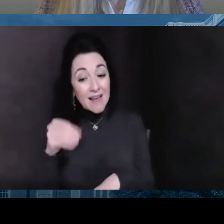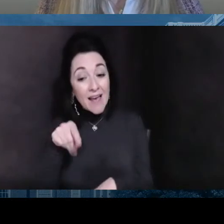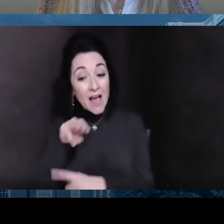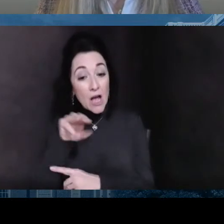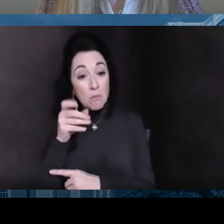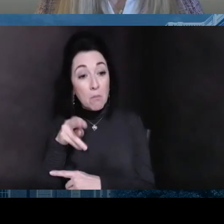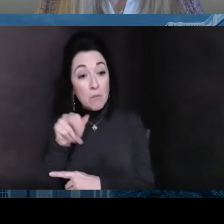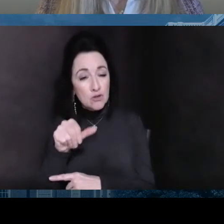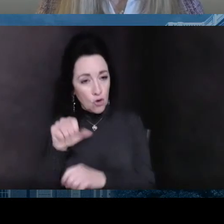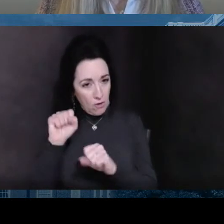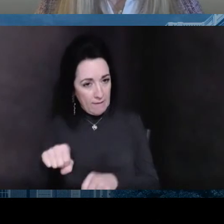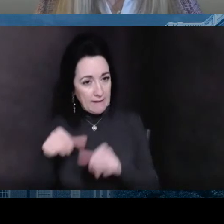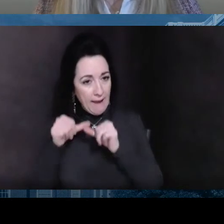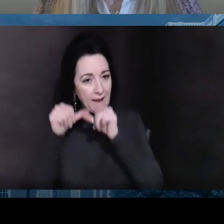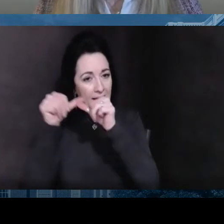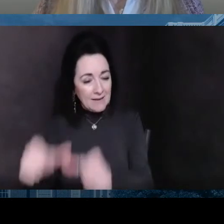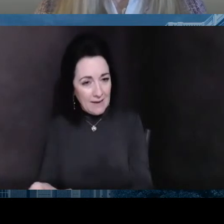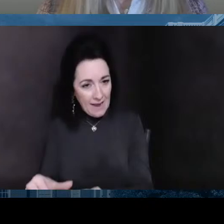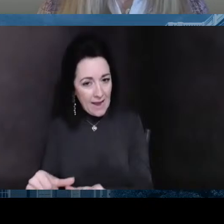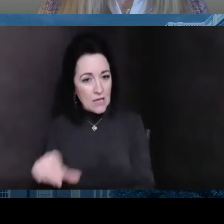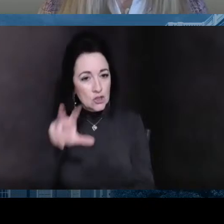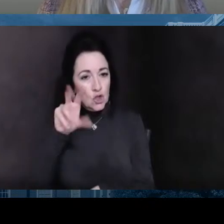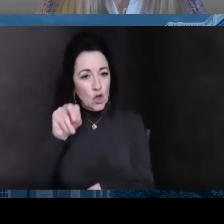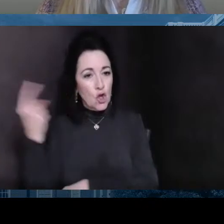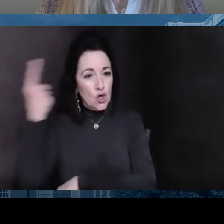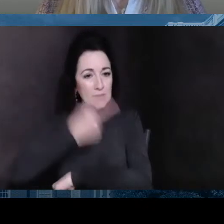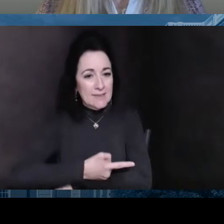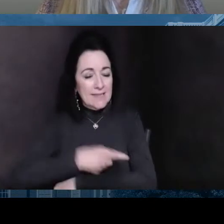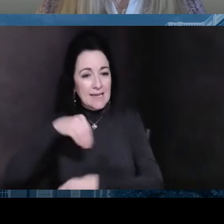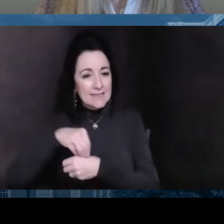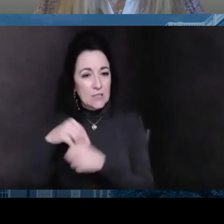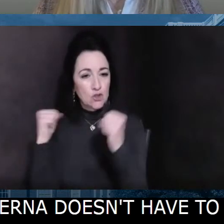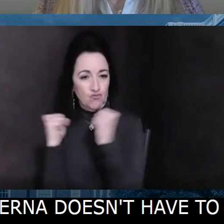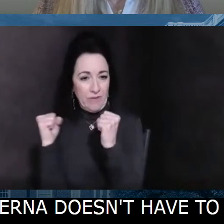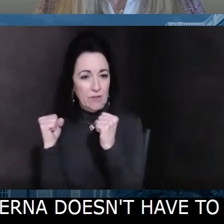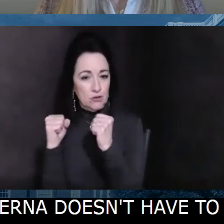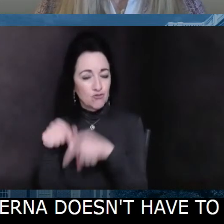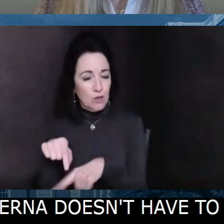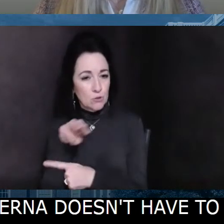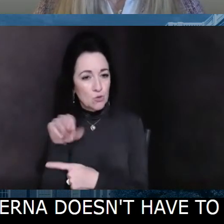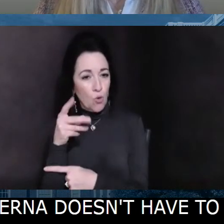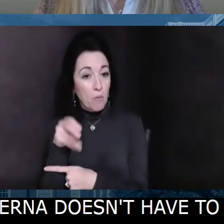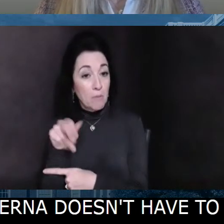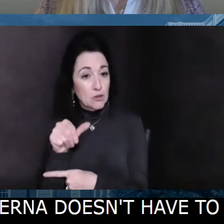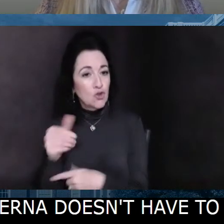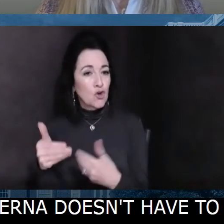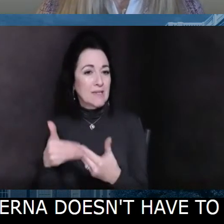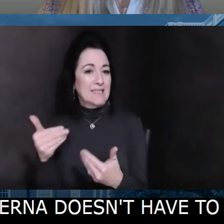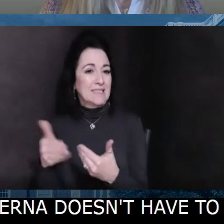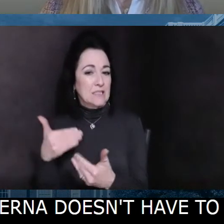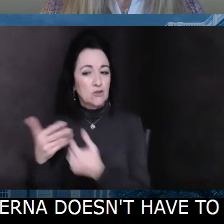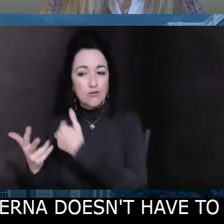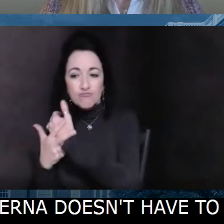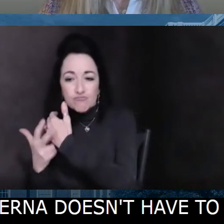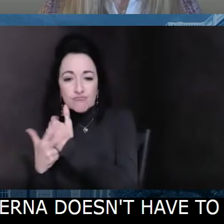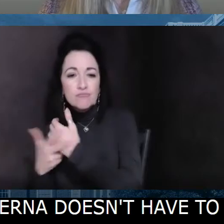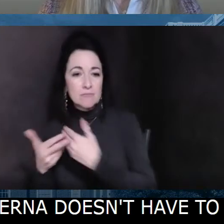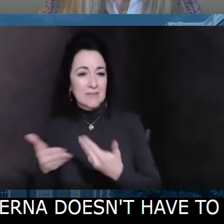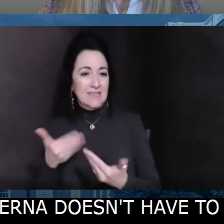of 30 days as opposed to 5. So the Moderna is easier to manage.